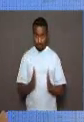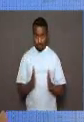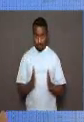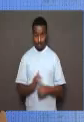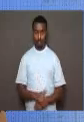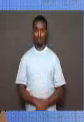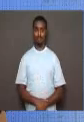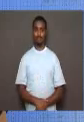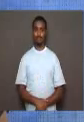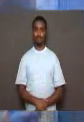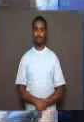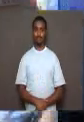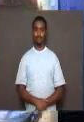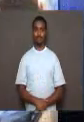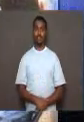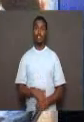you ready?